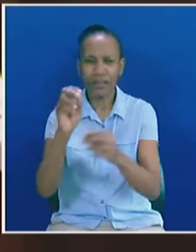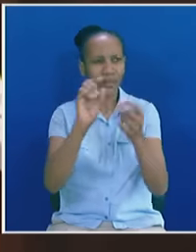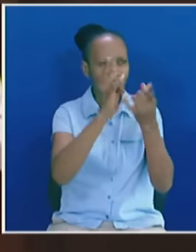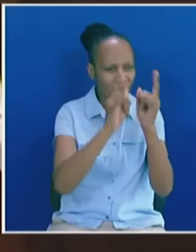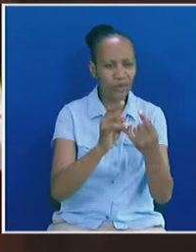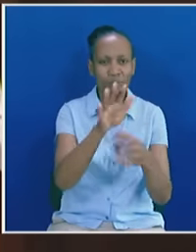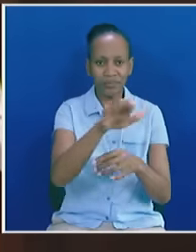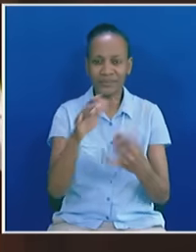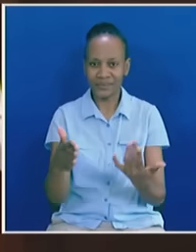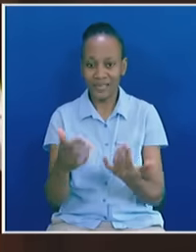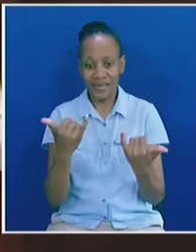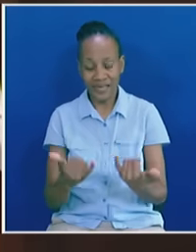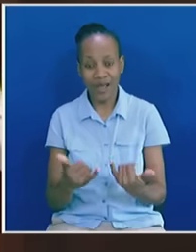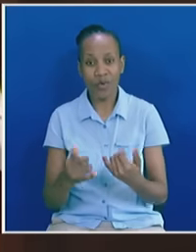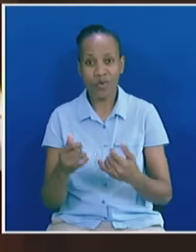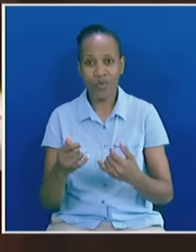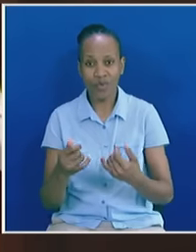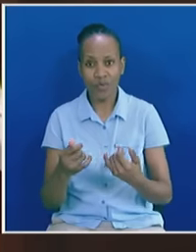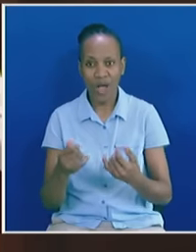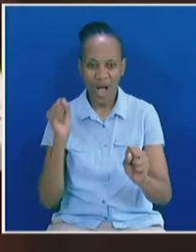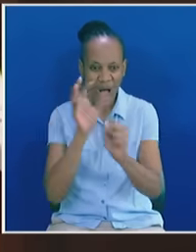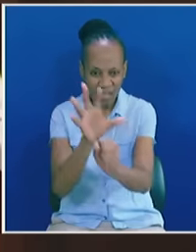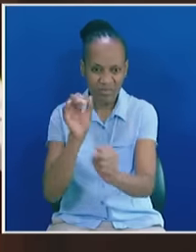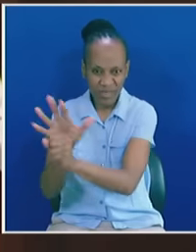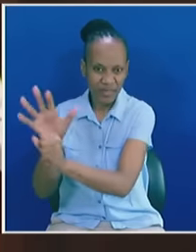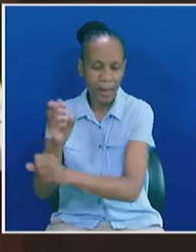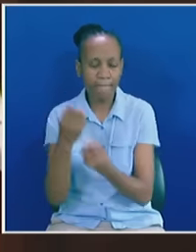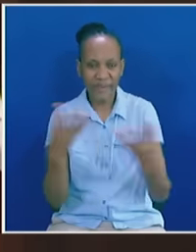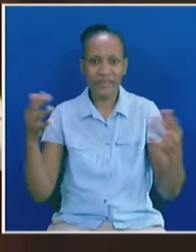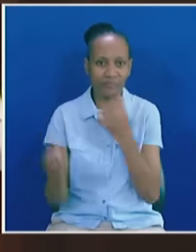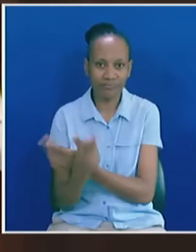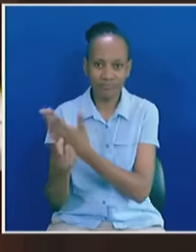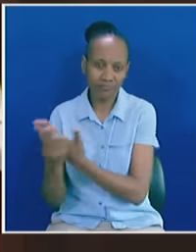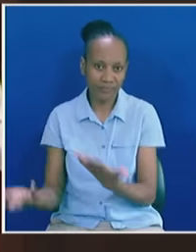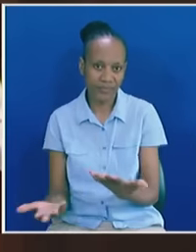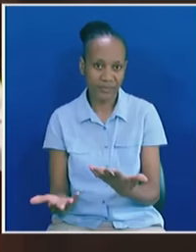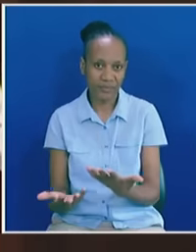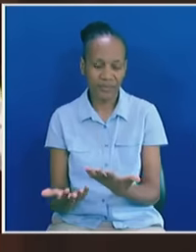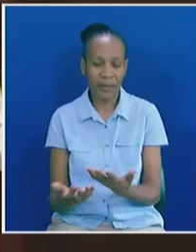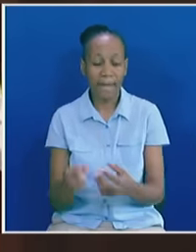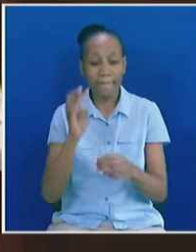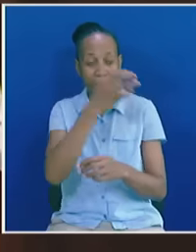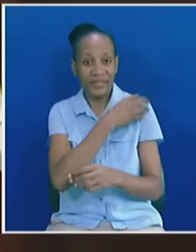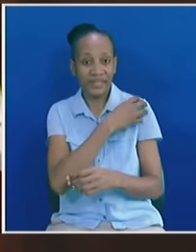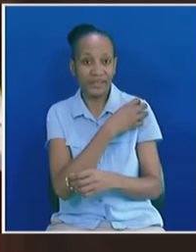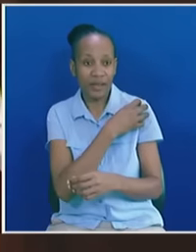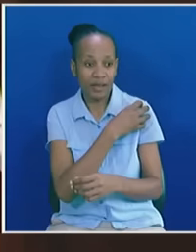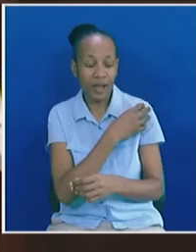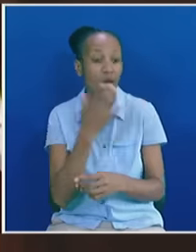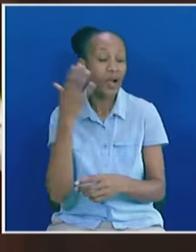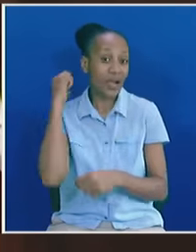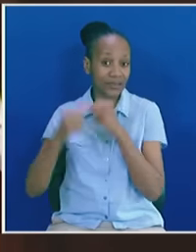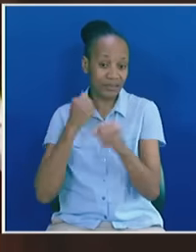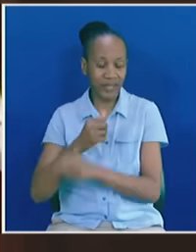key contributor to anti-foreigner sentiment and attacks. Chairperson, Minister Mahlobo, in his speech last